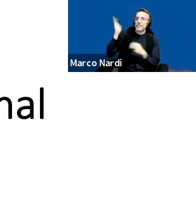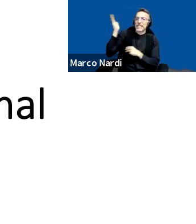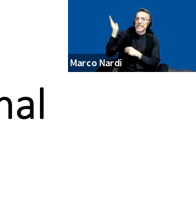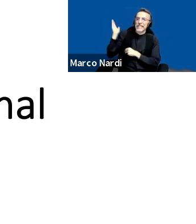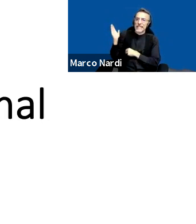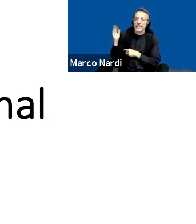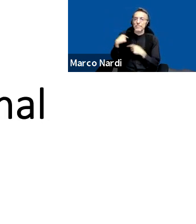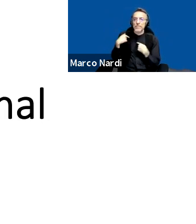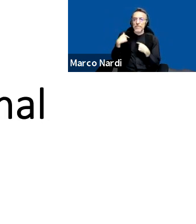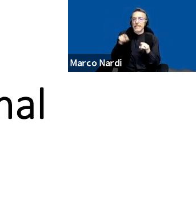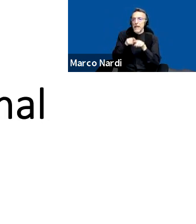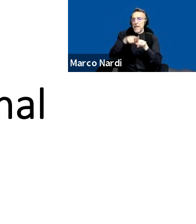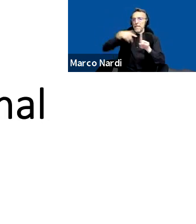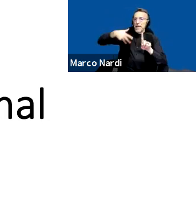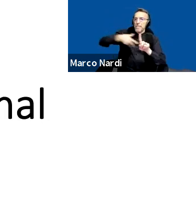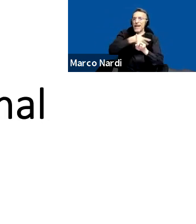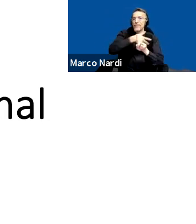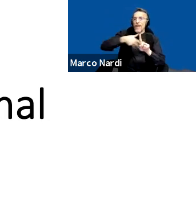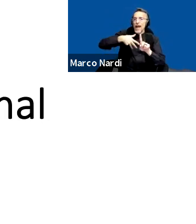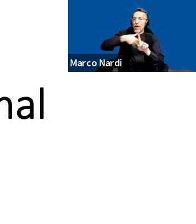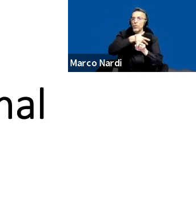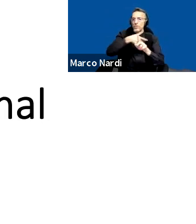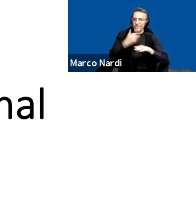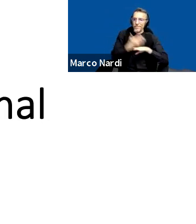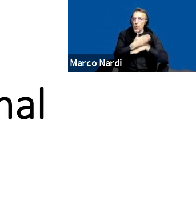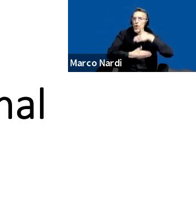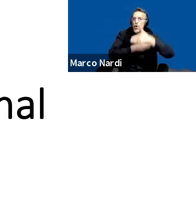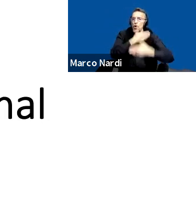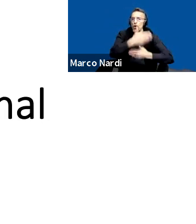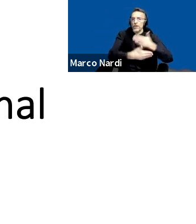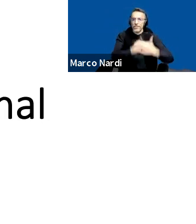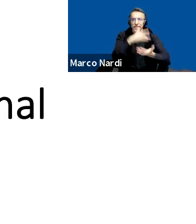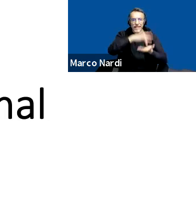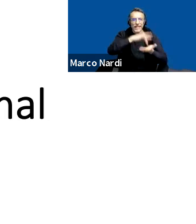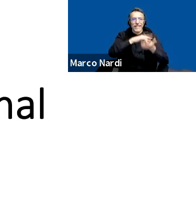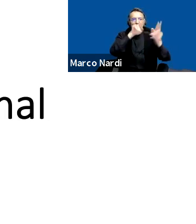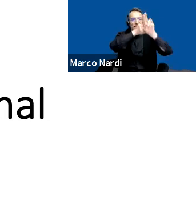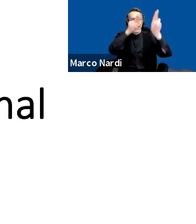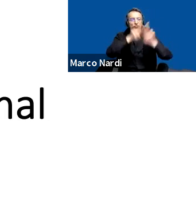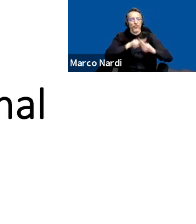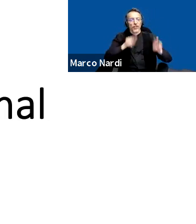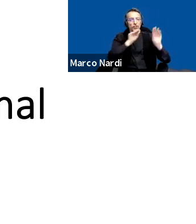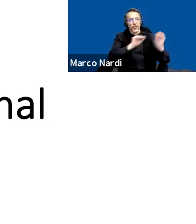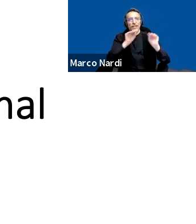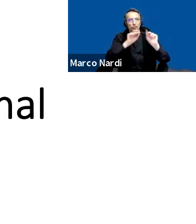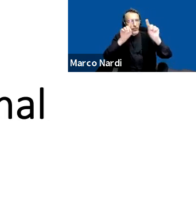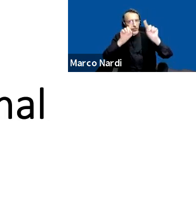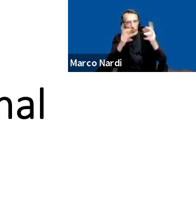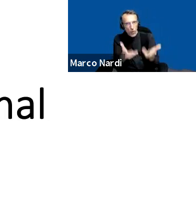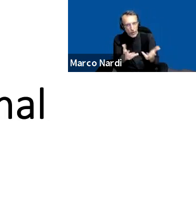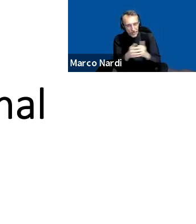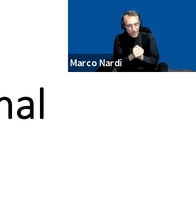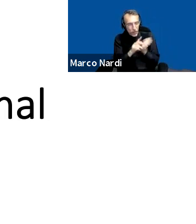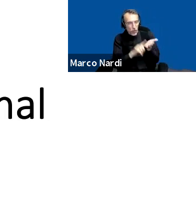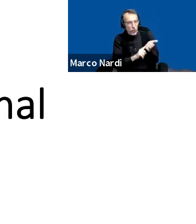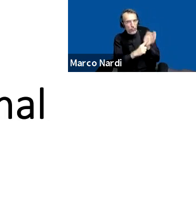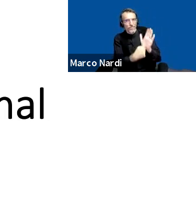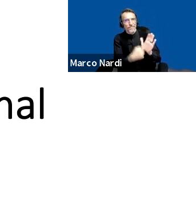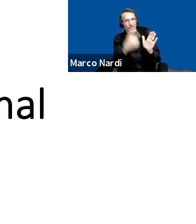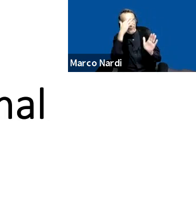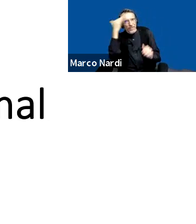bit of background to the work of the Centre for International Education. Reflect a little bit